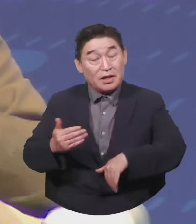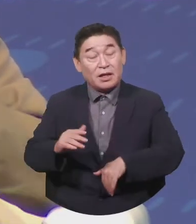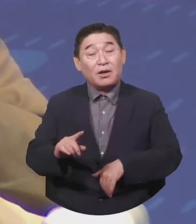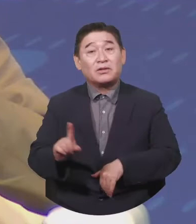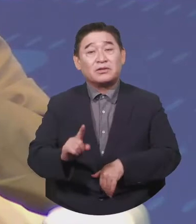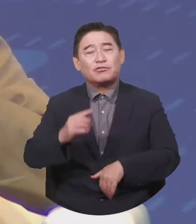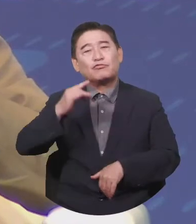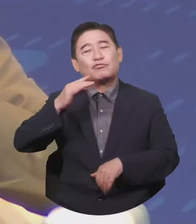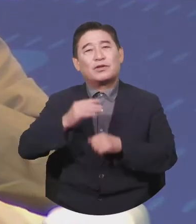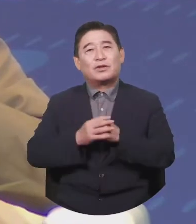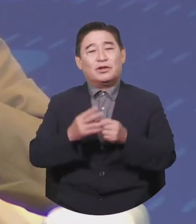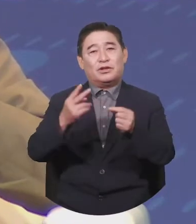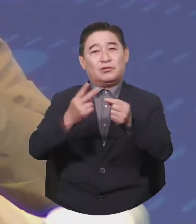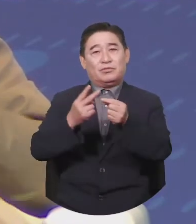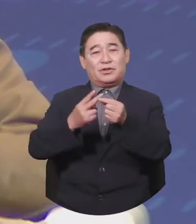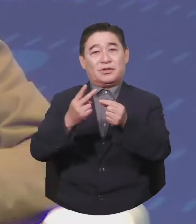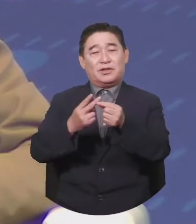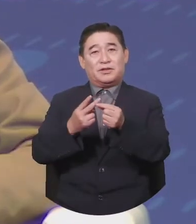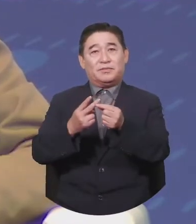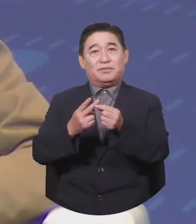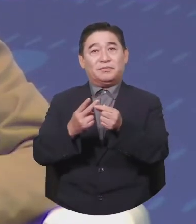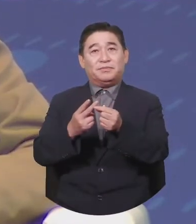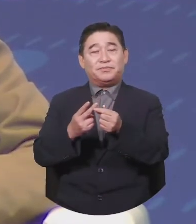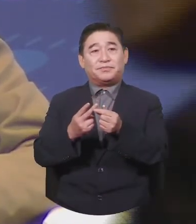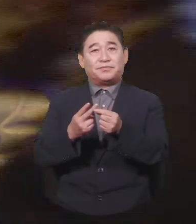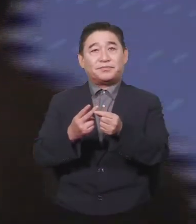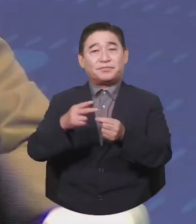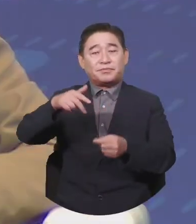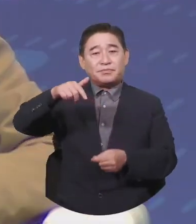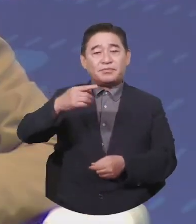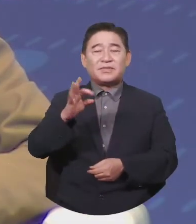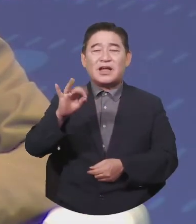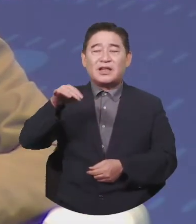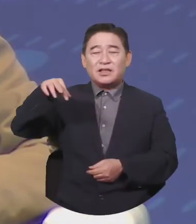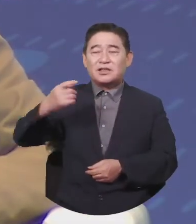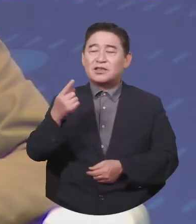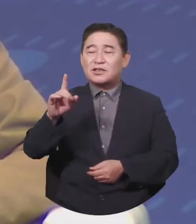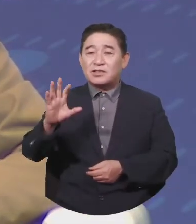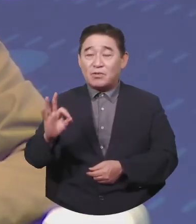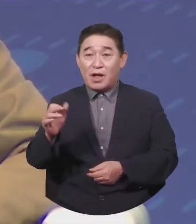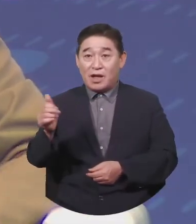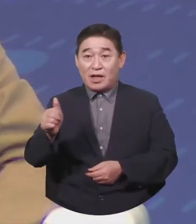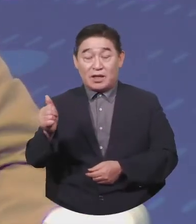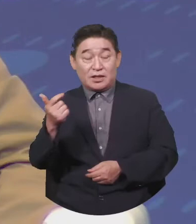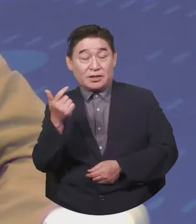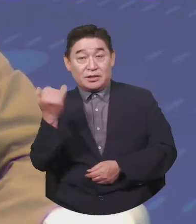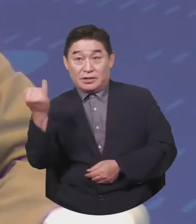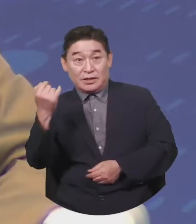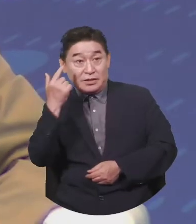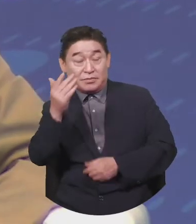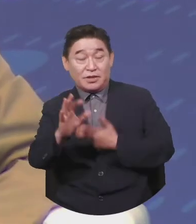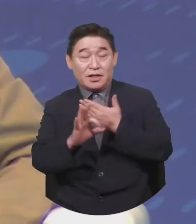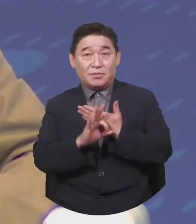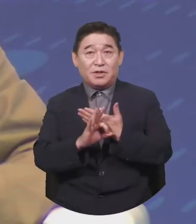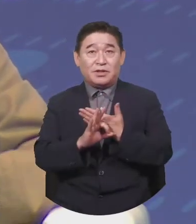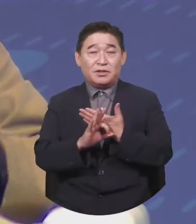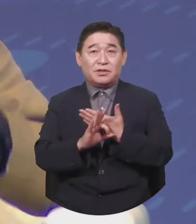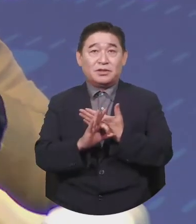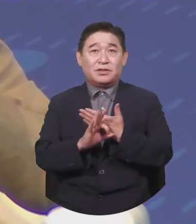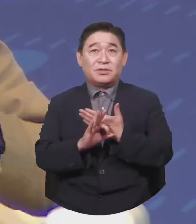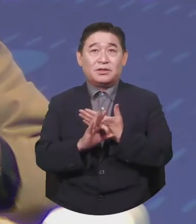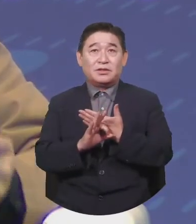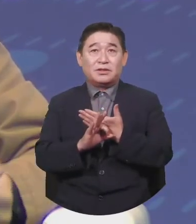second question given to the Grace Wang. Do you think that the South-South cooperation should